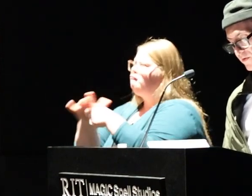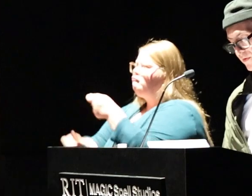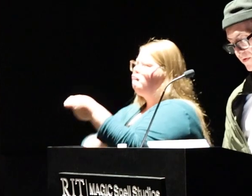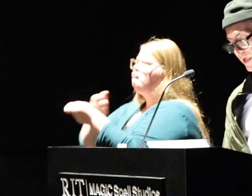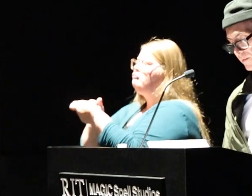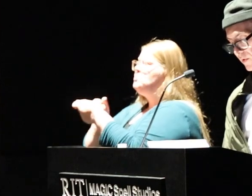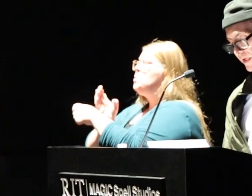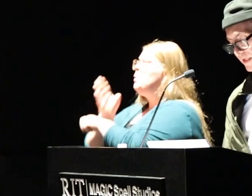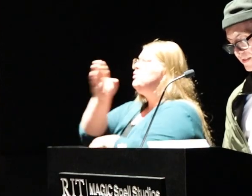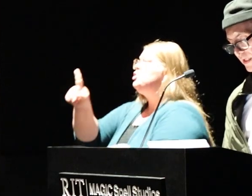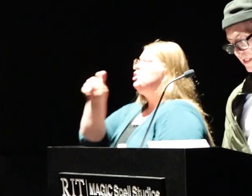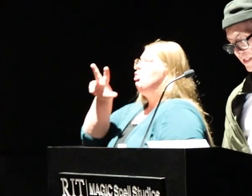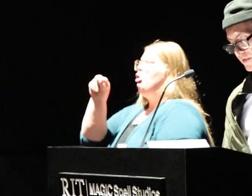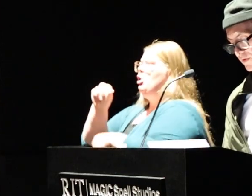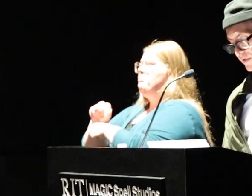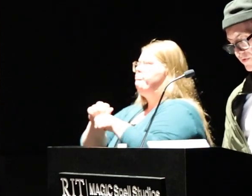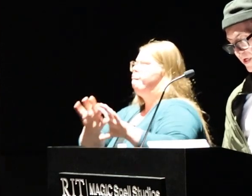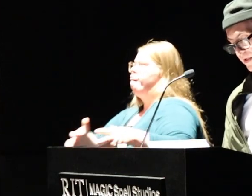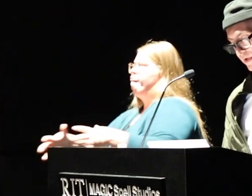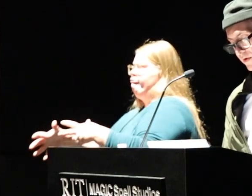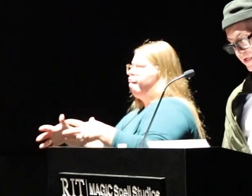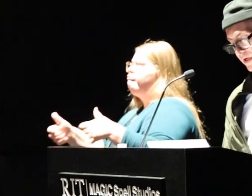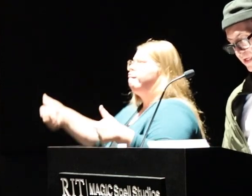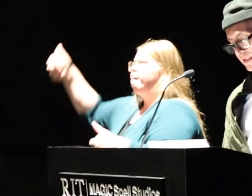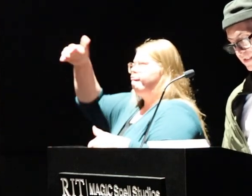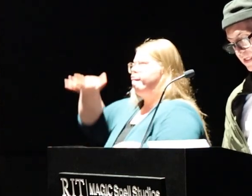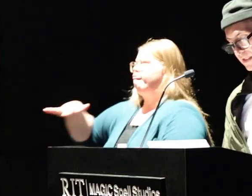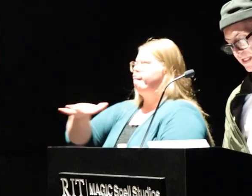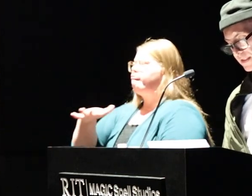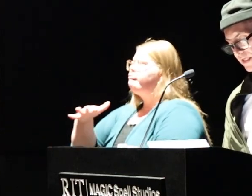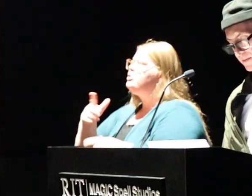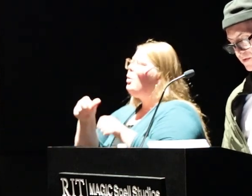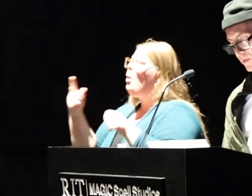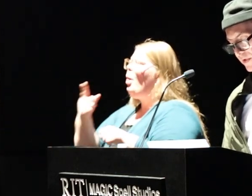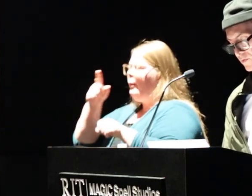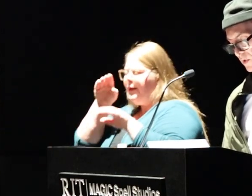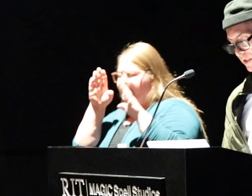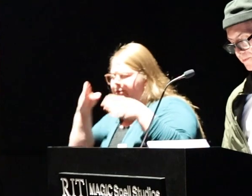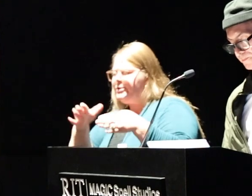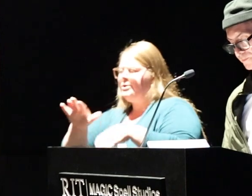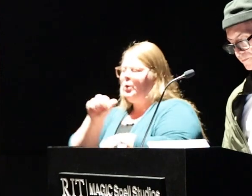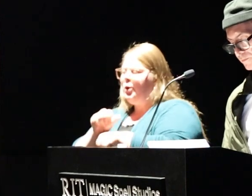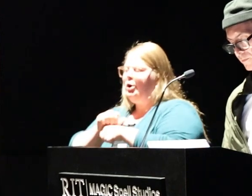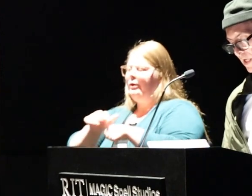approximately 130 employees, continually shaping the culinary and design landscapes with his